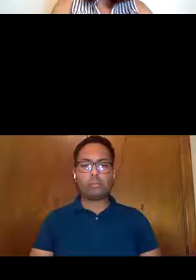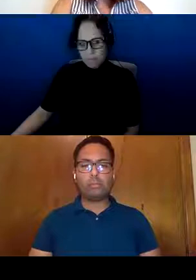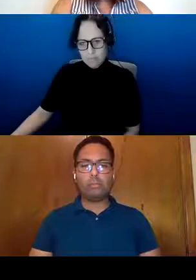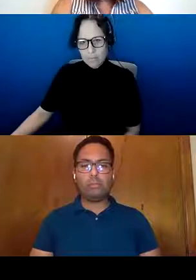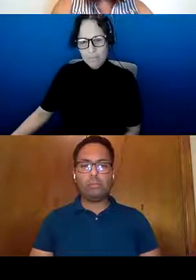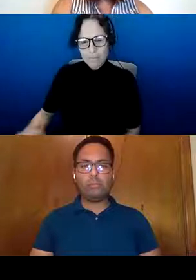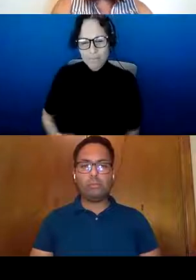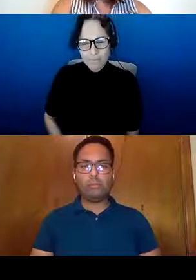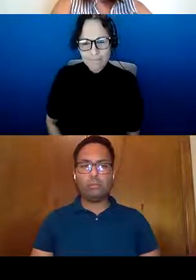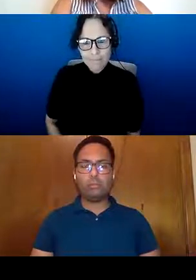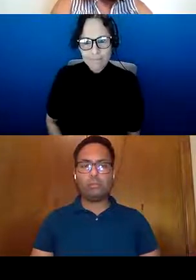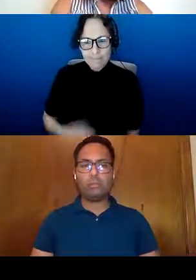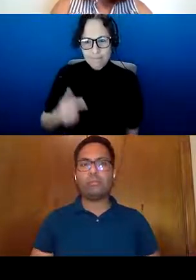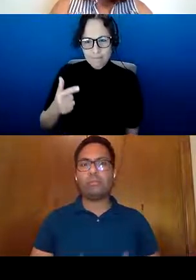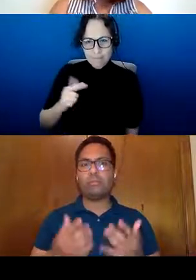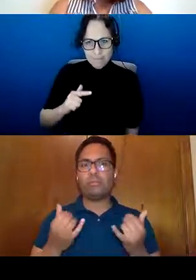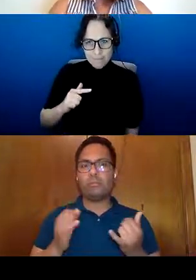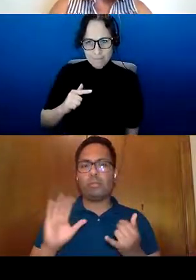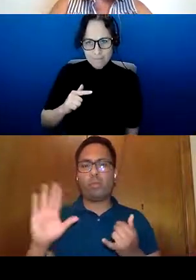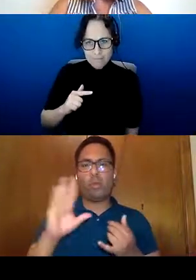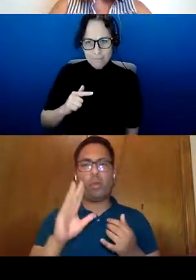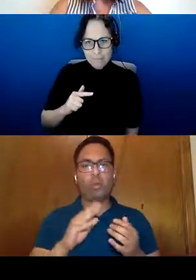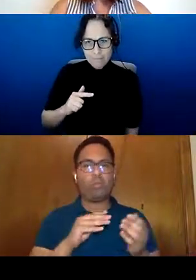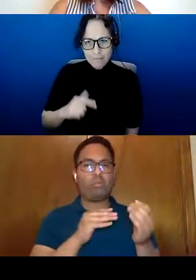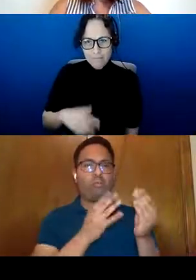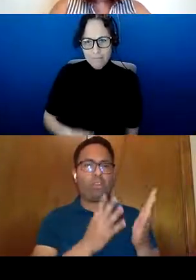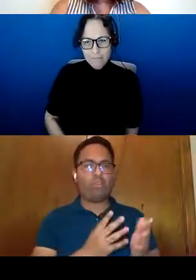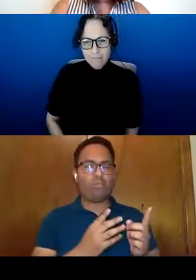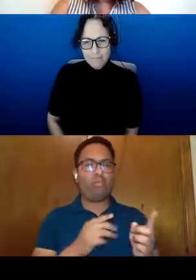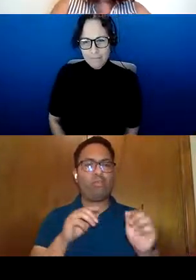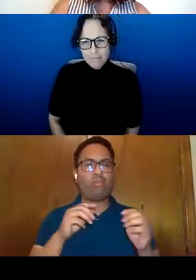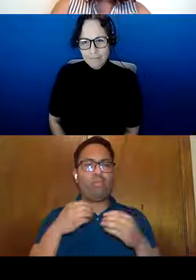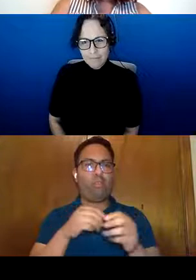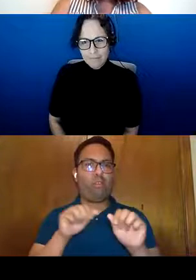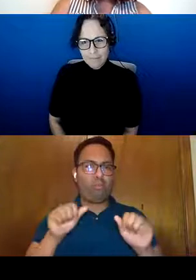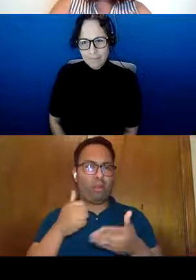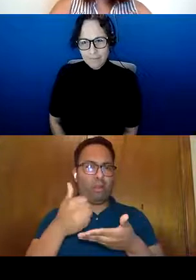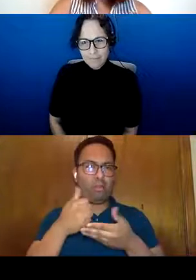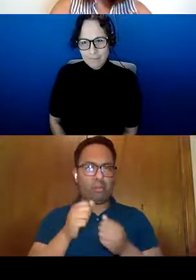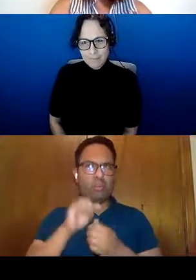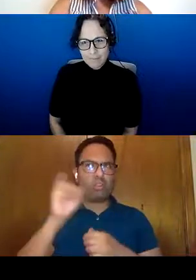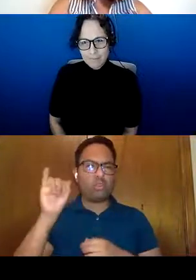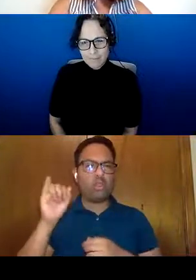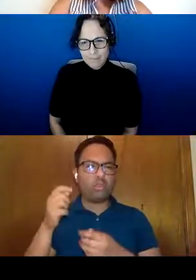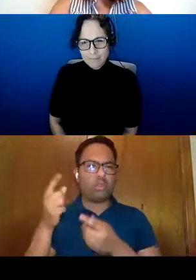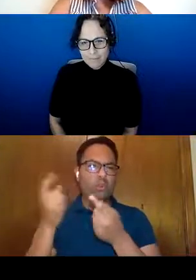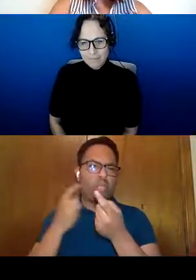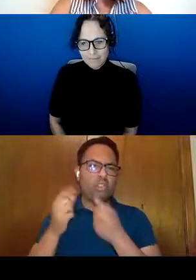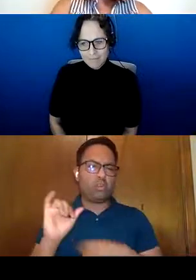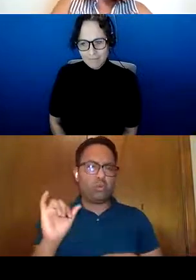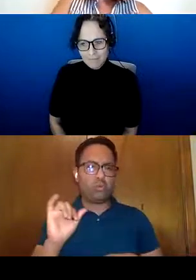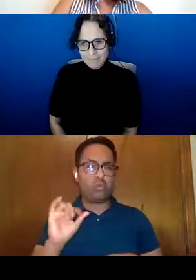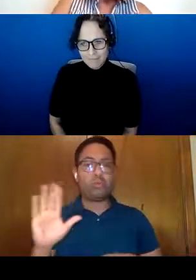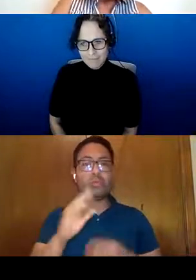Now with your provider. Your provider's office can help with insurance questions as well. Call your